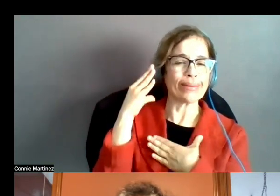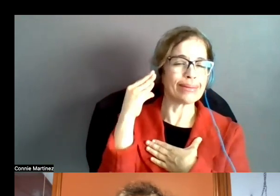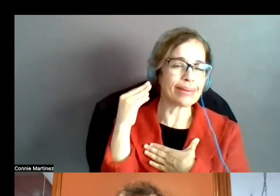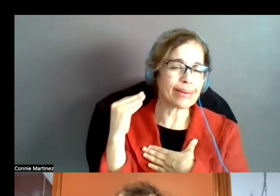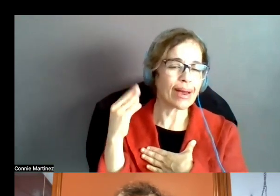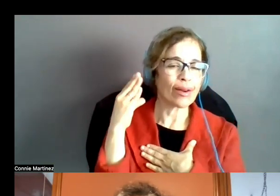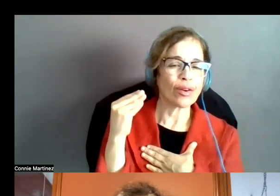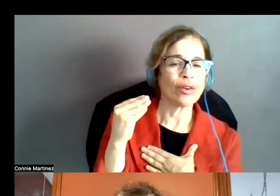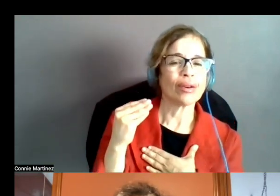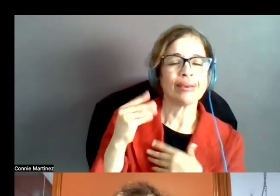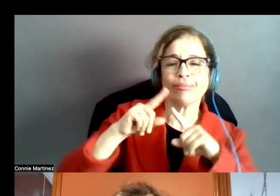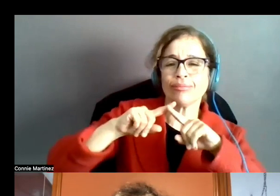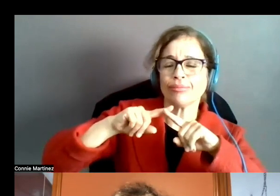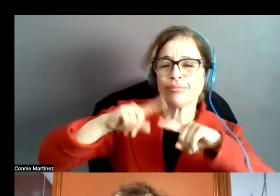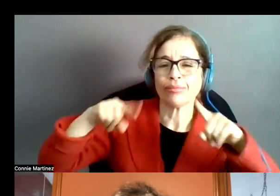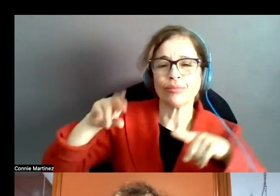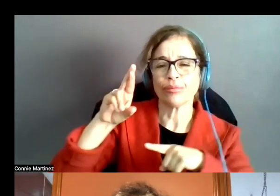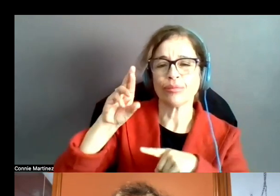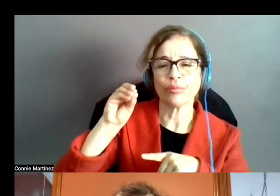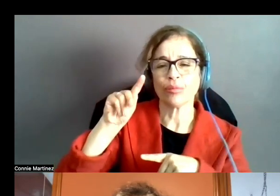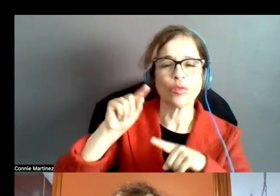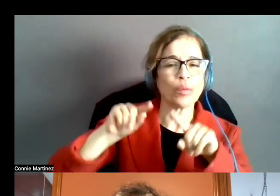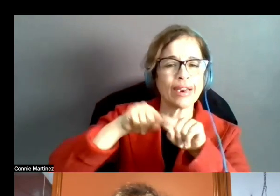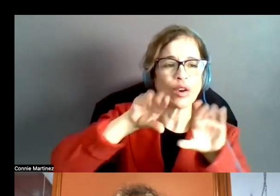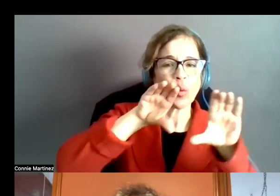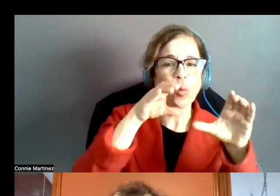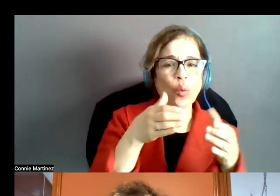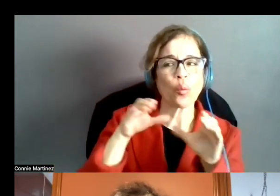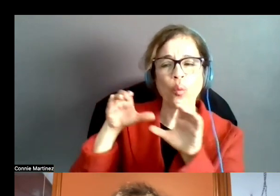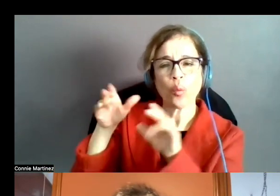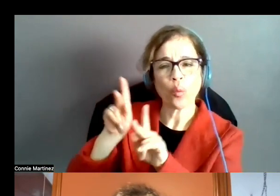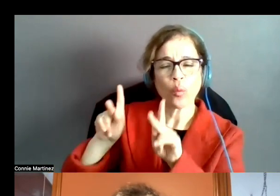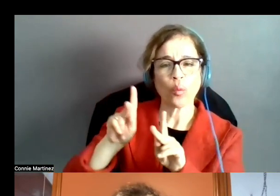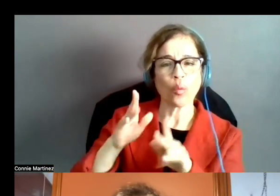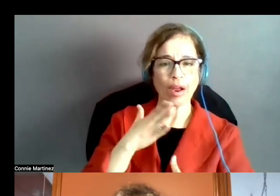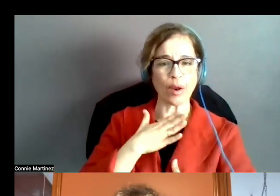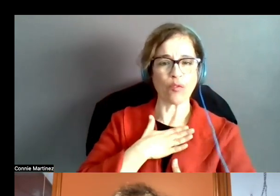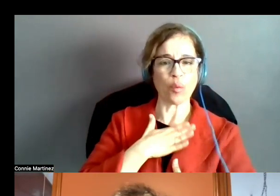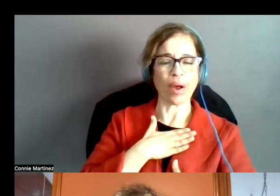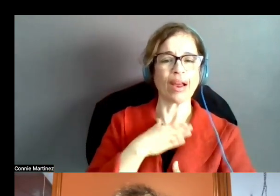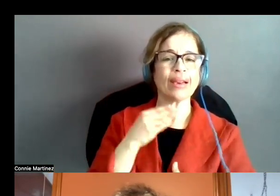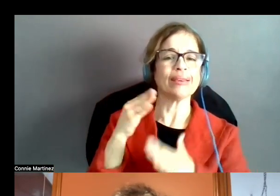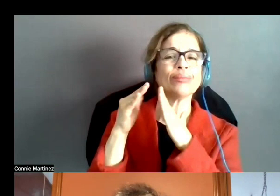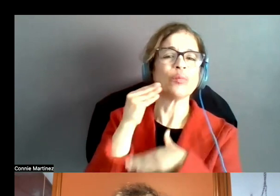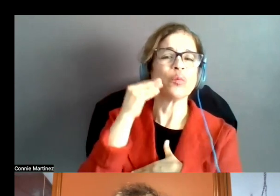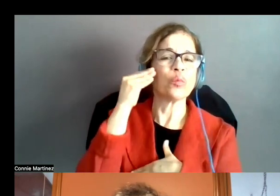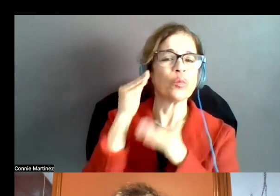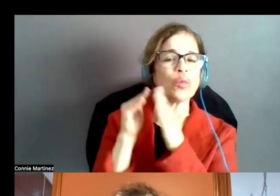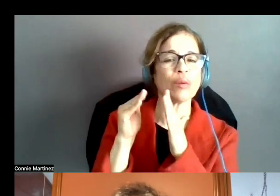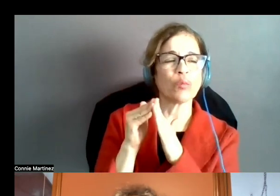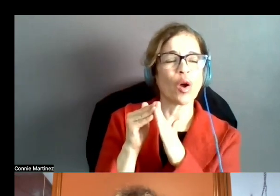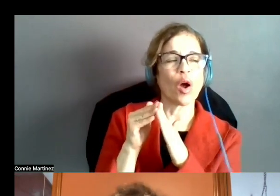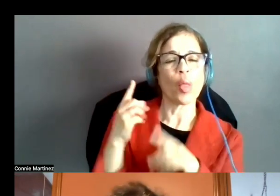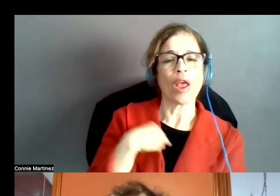it's still very rooted in the groups of my home, from my hometown, but we created our own